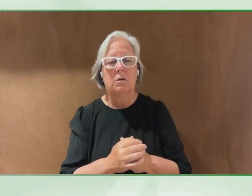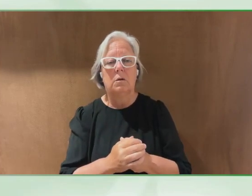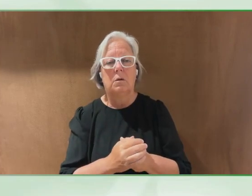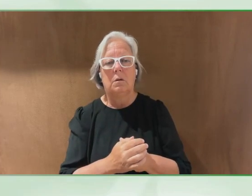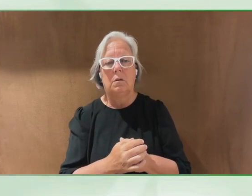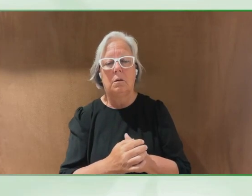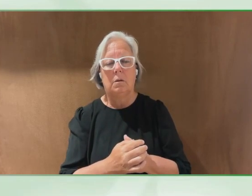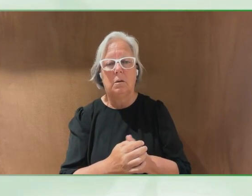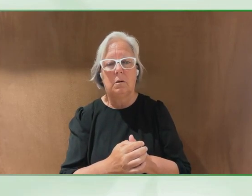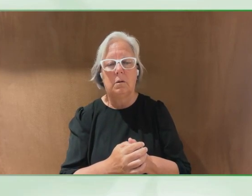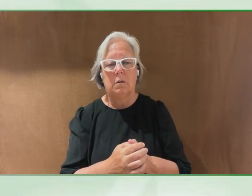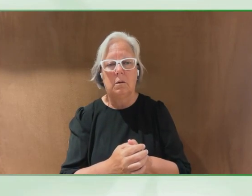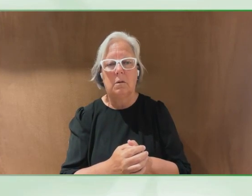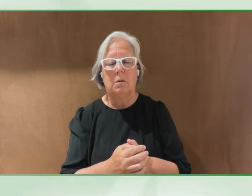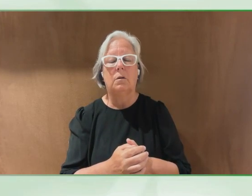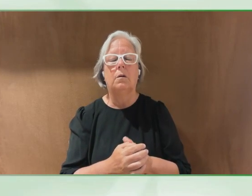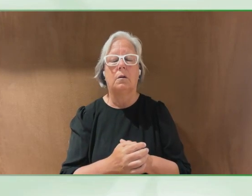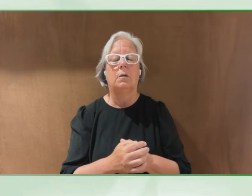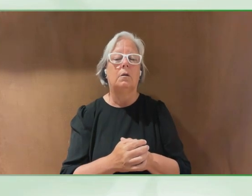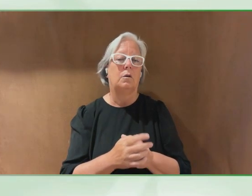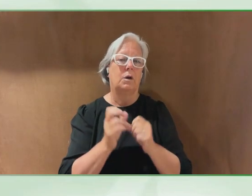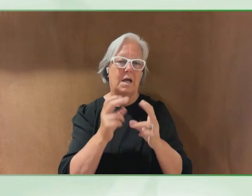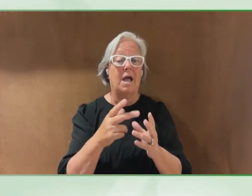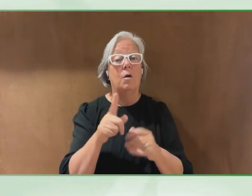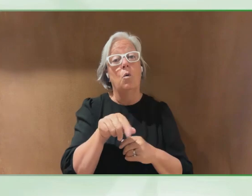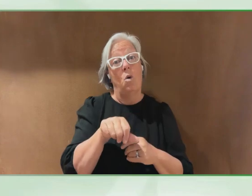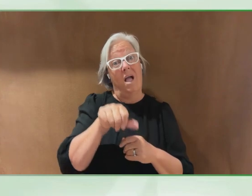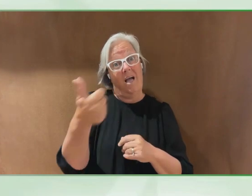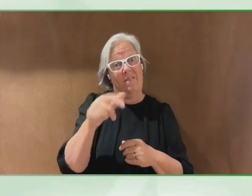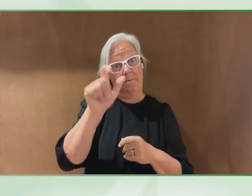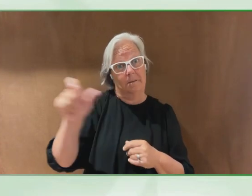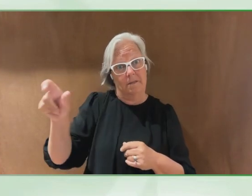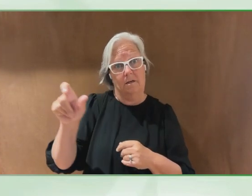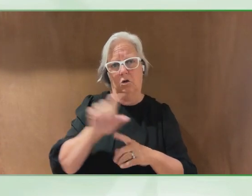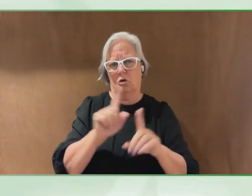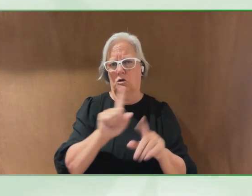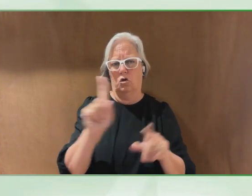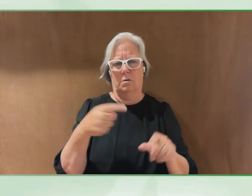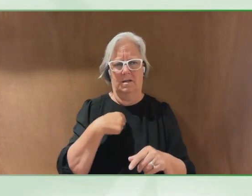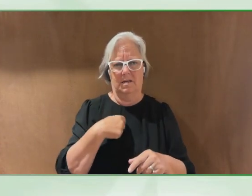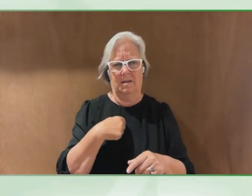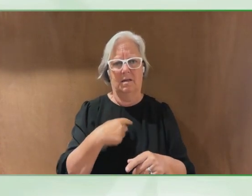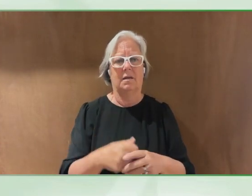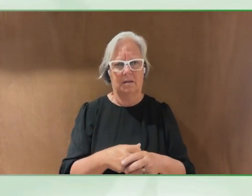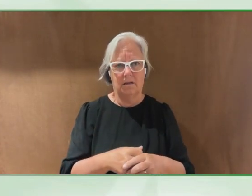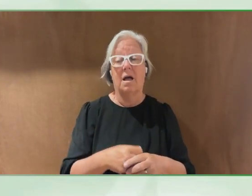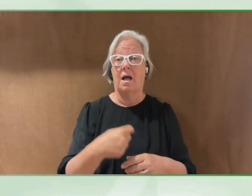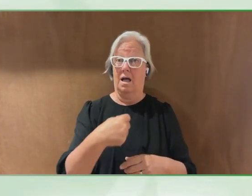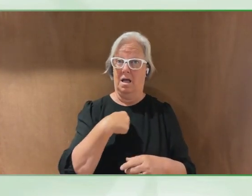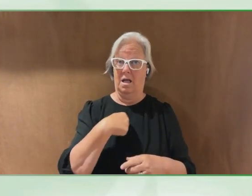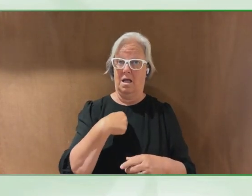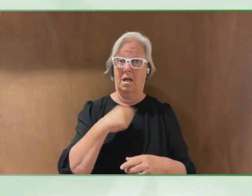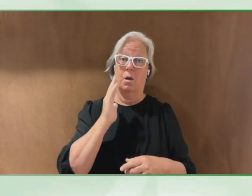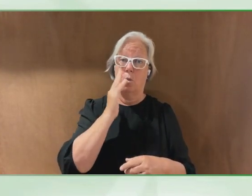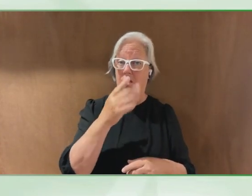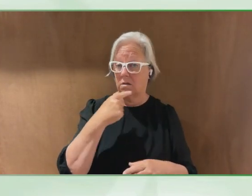Vaguely, yes. So, as a person with disabilities myself, I would say to other people with disabilities that you can